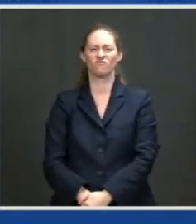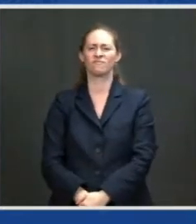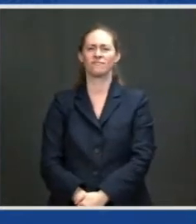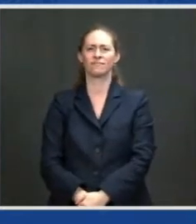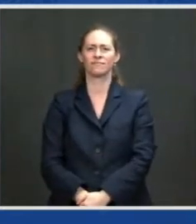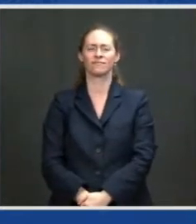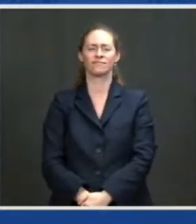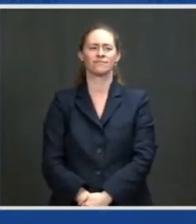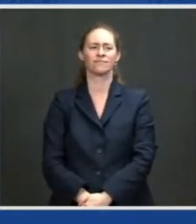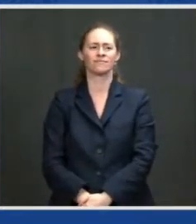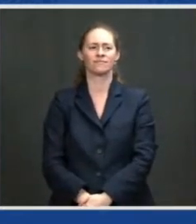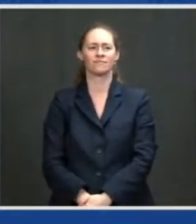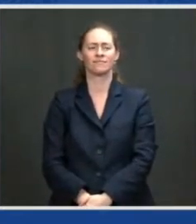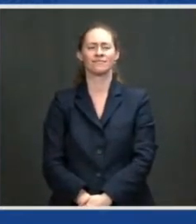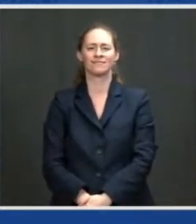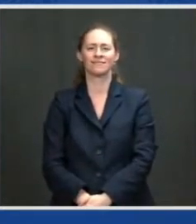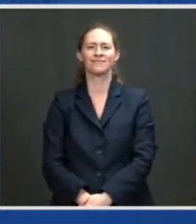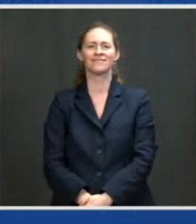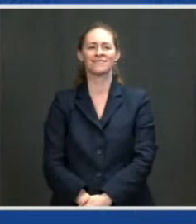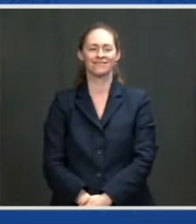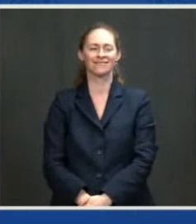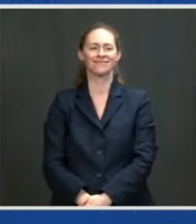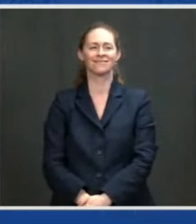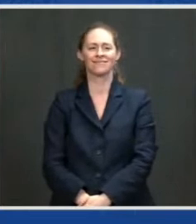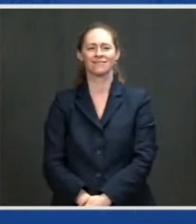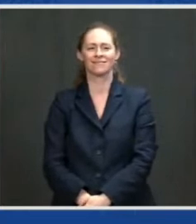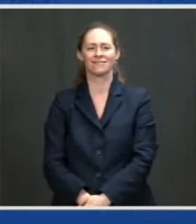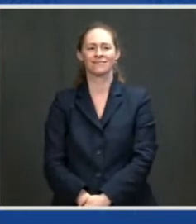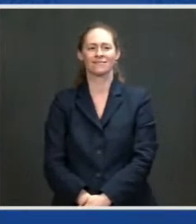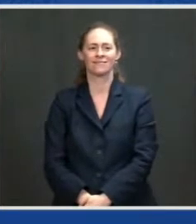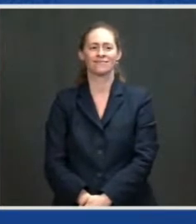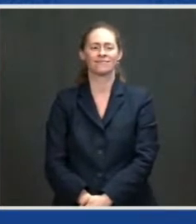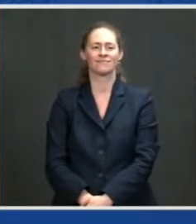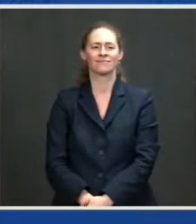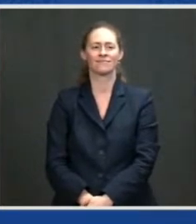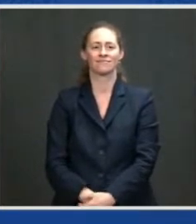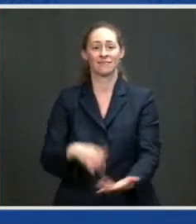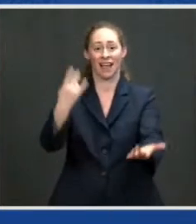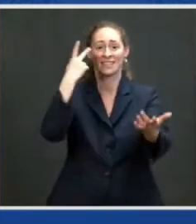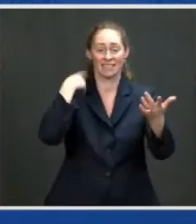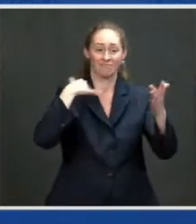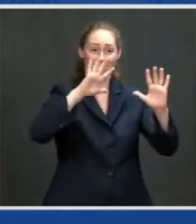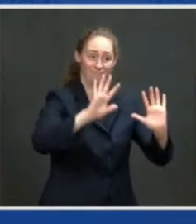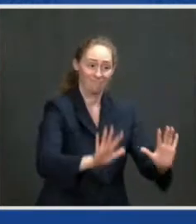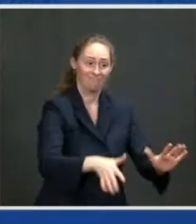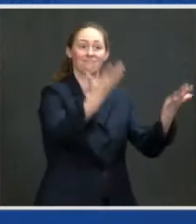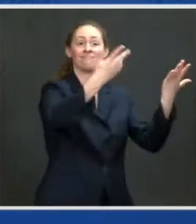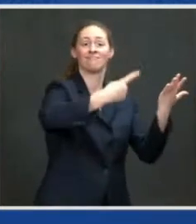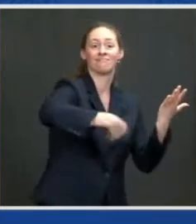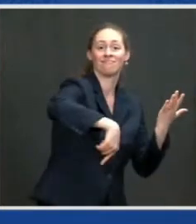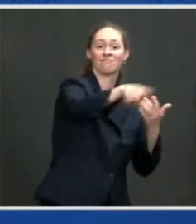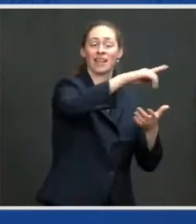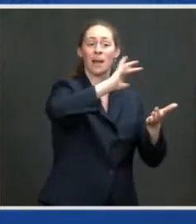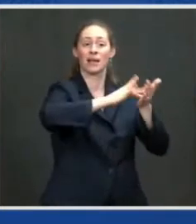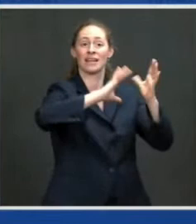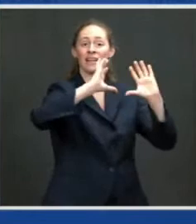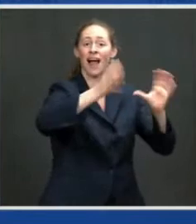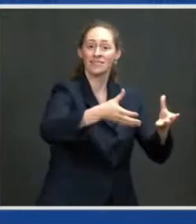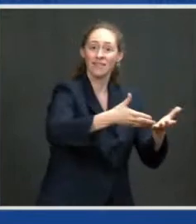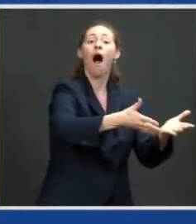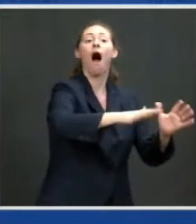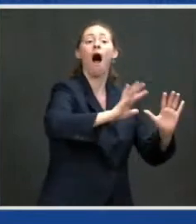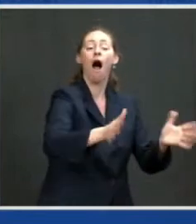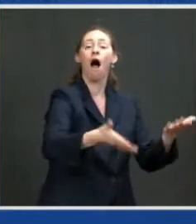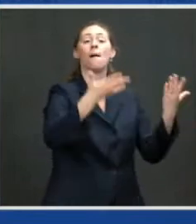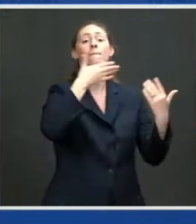An approach that recognizes that at this time, when we rebuild the middle class, we have to bring everybody along, regardless of their background, regardless